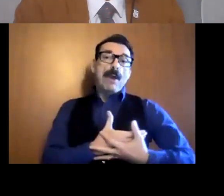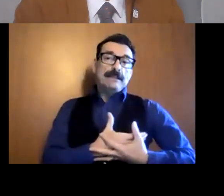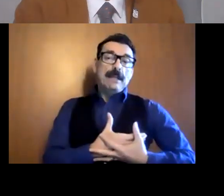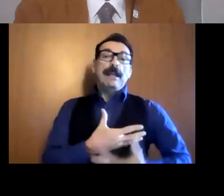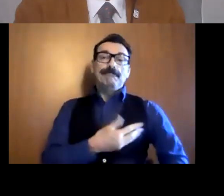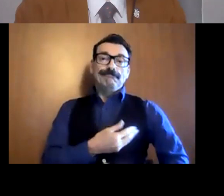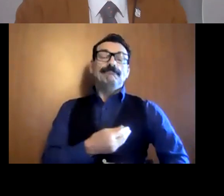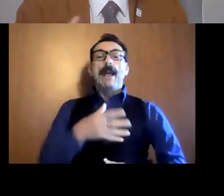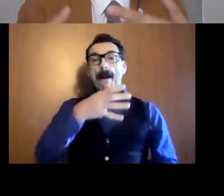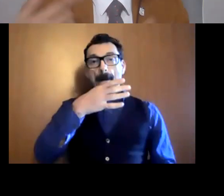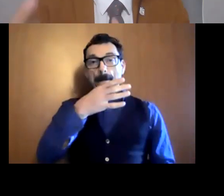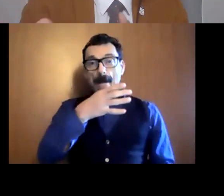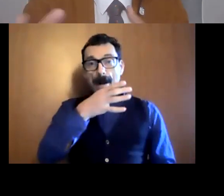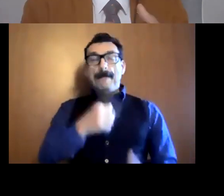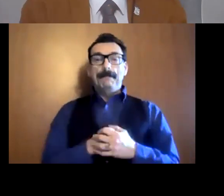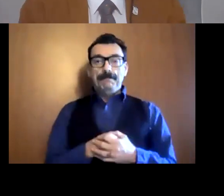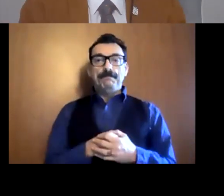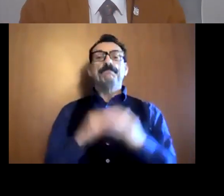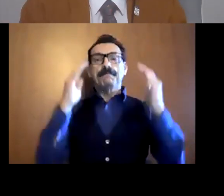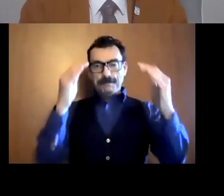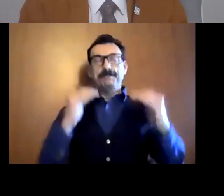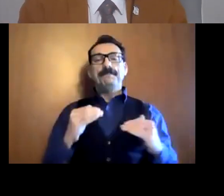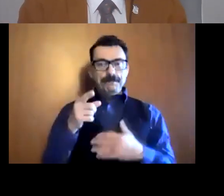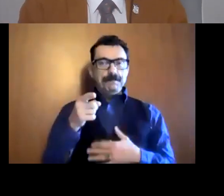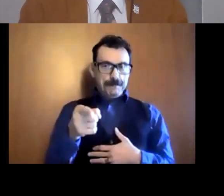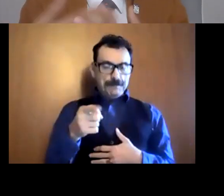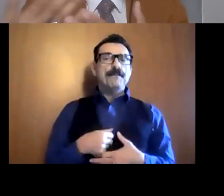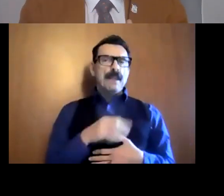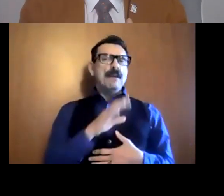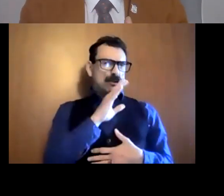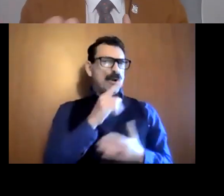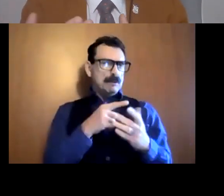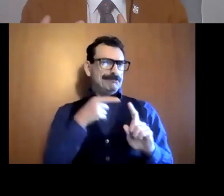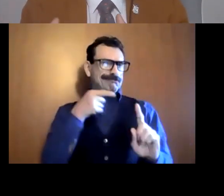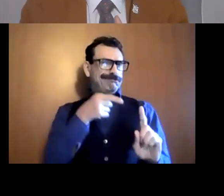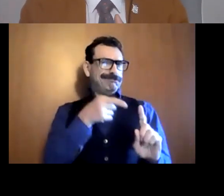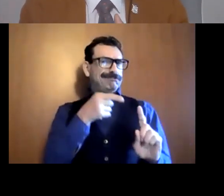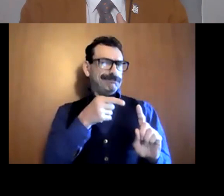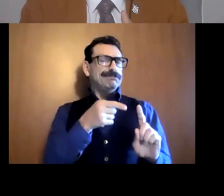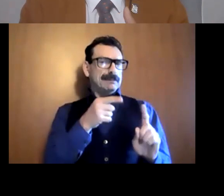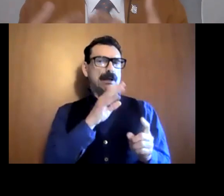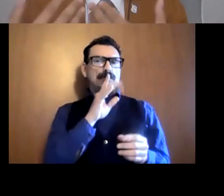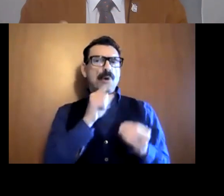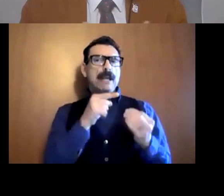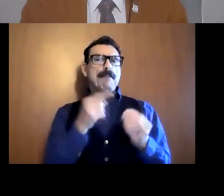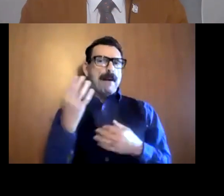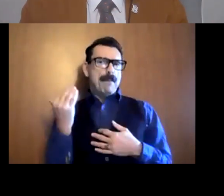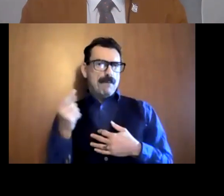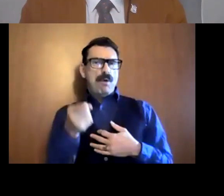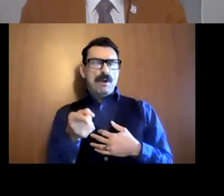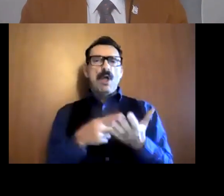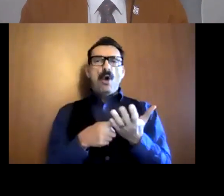Thank you. And speaking of the issues that were just raised, we talked a little bit